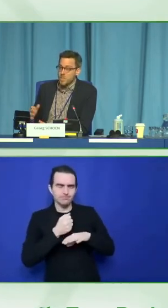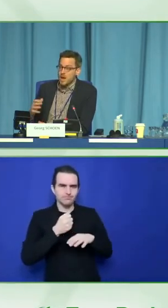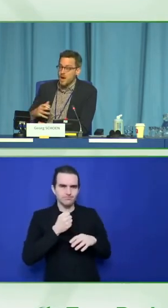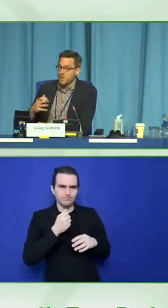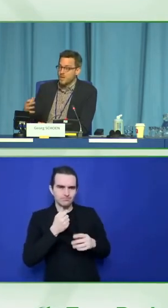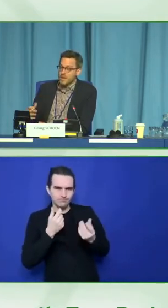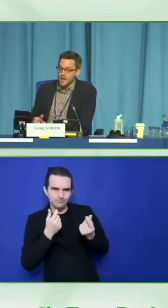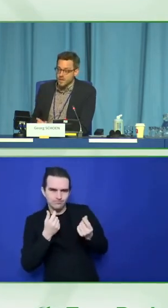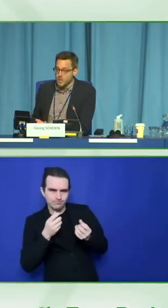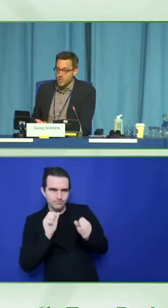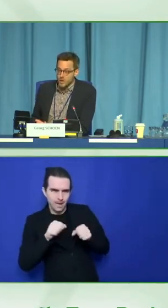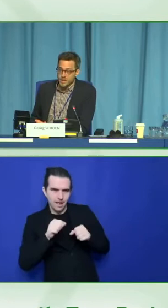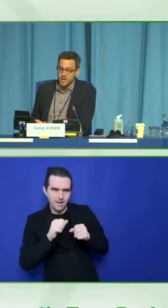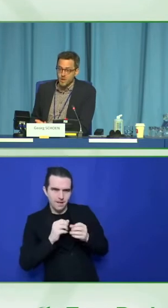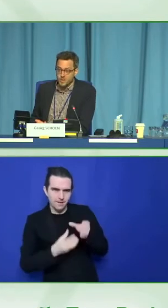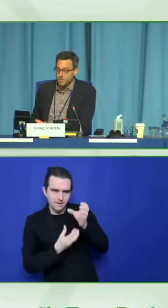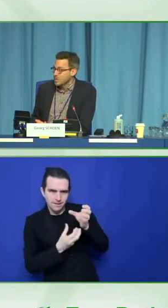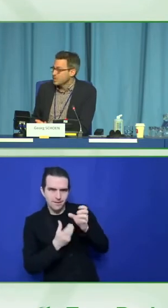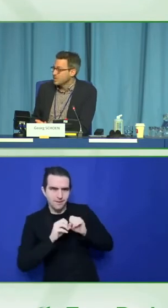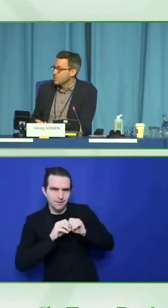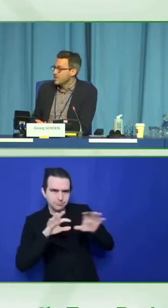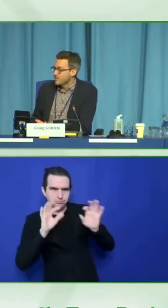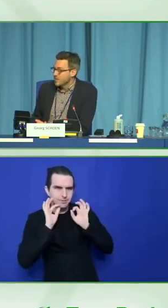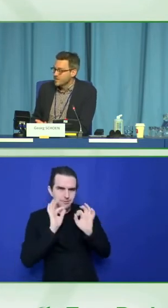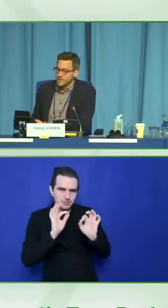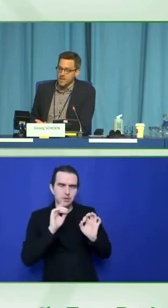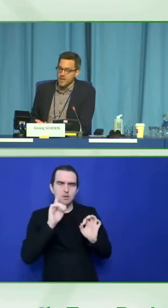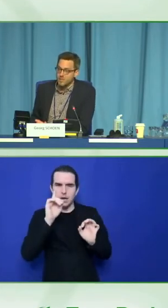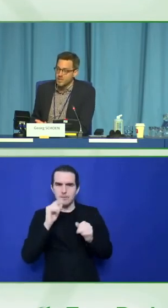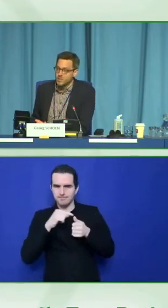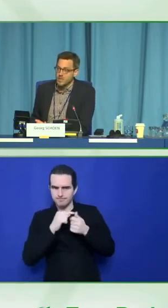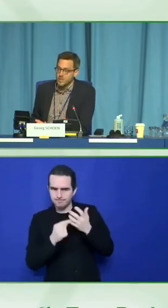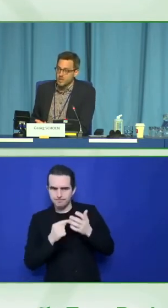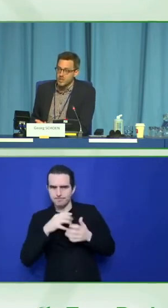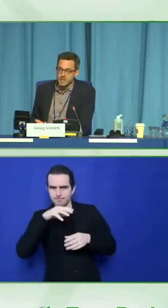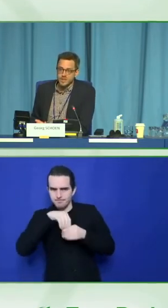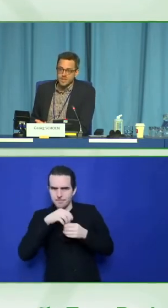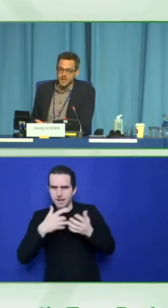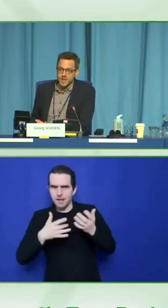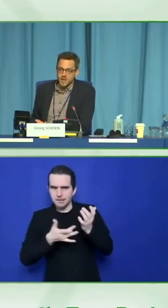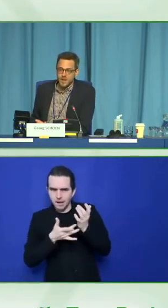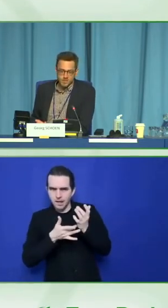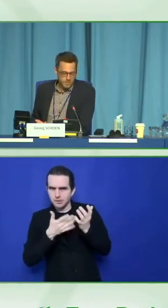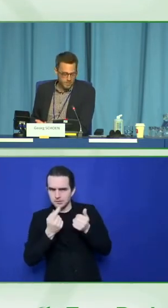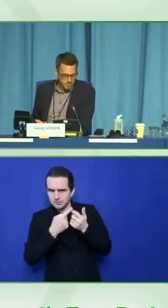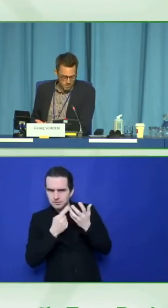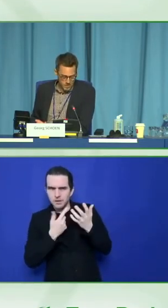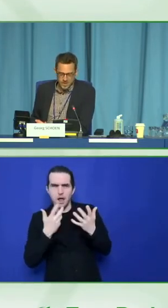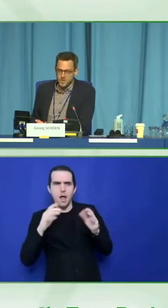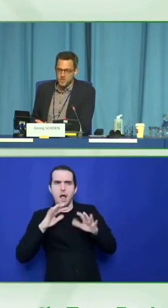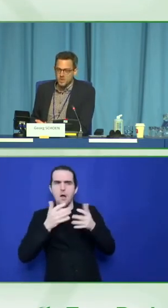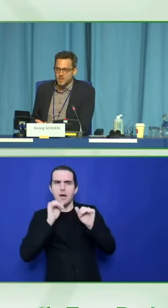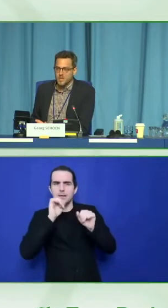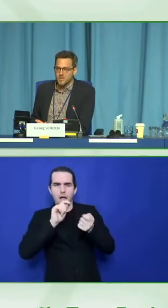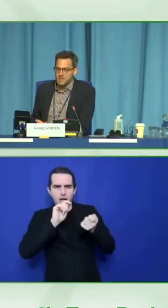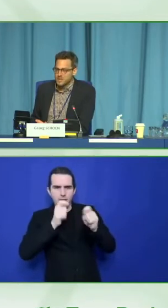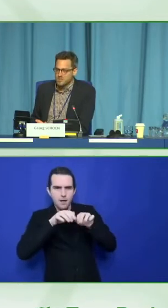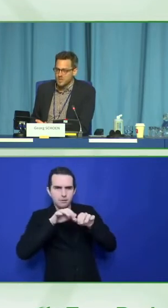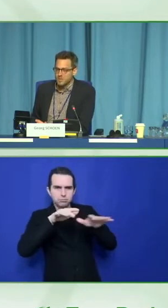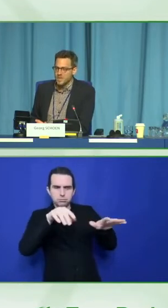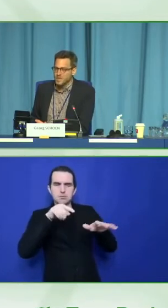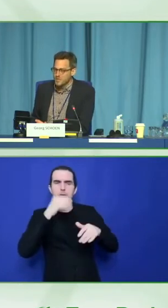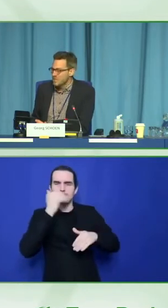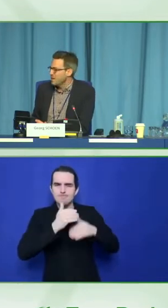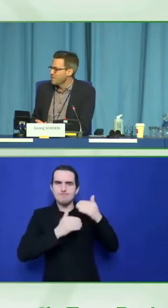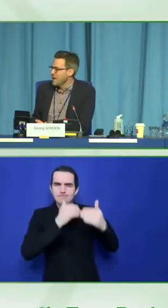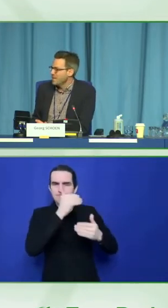on how your work can contribute to the field and to the issue. I would like to continue with